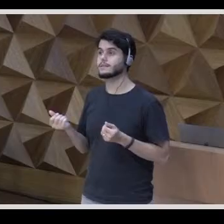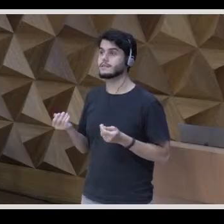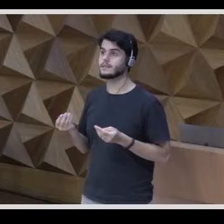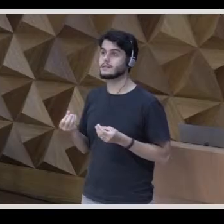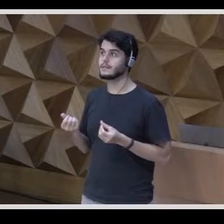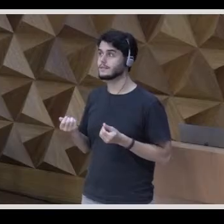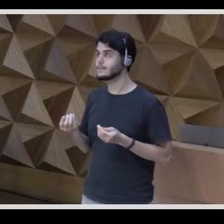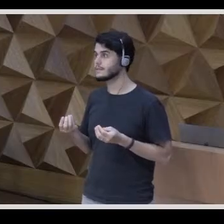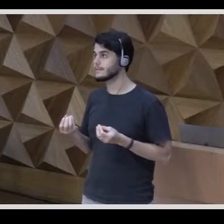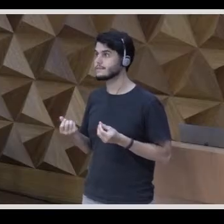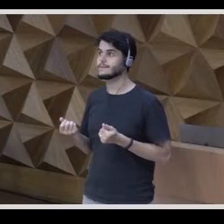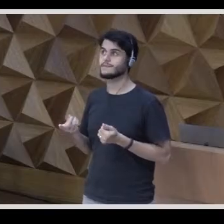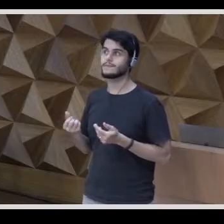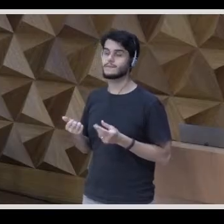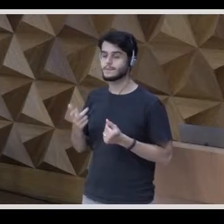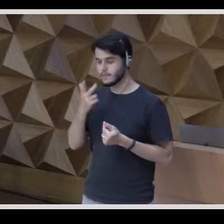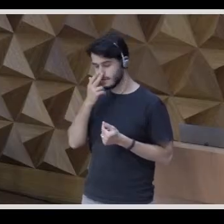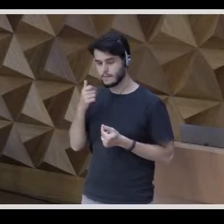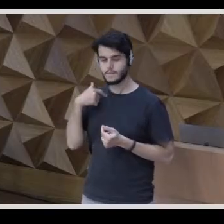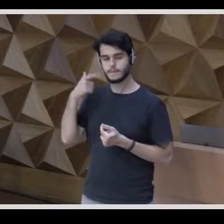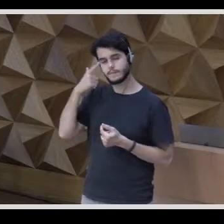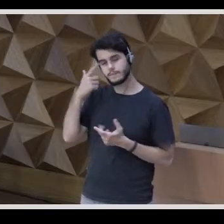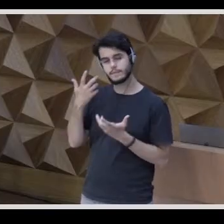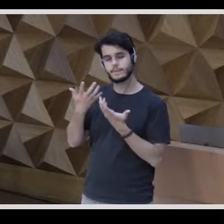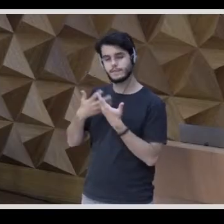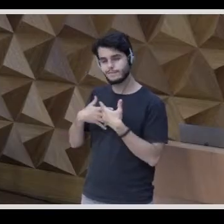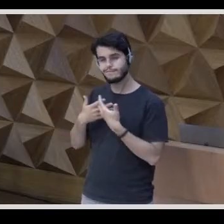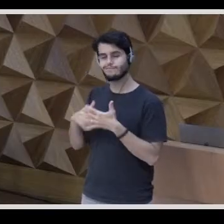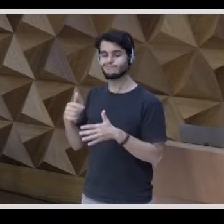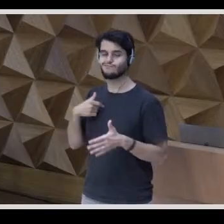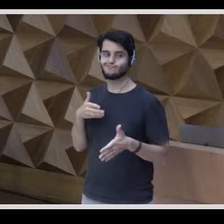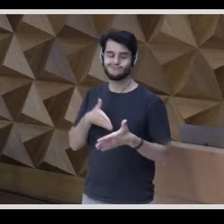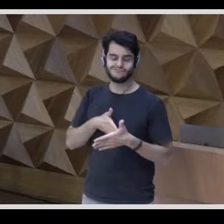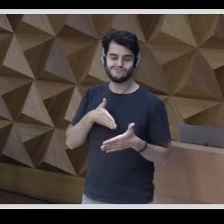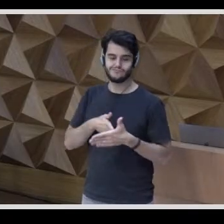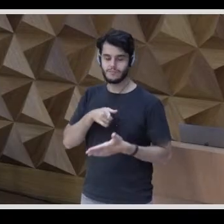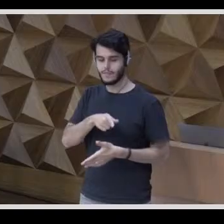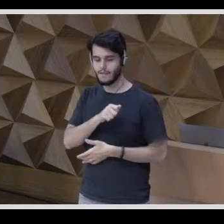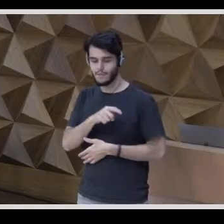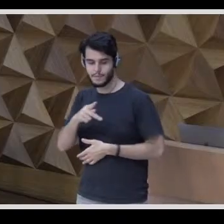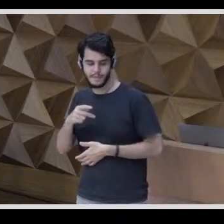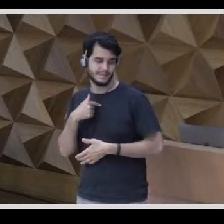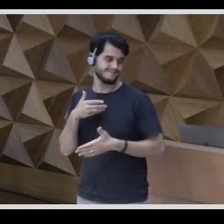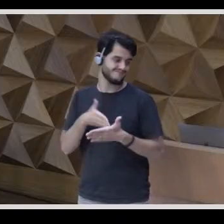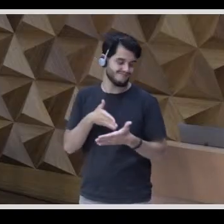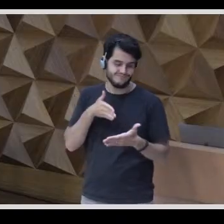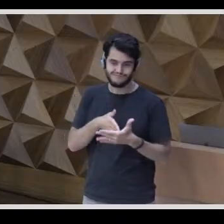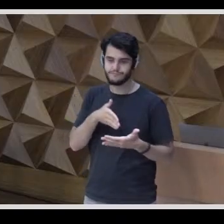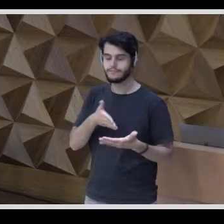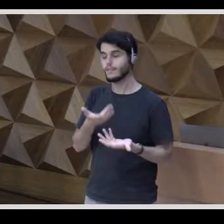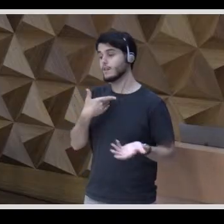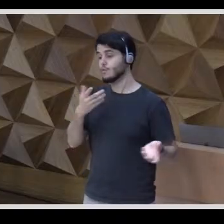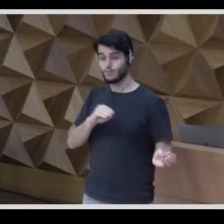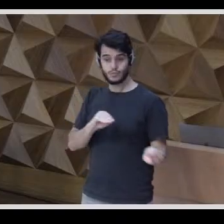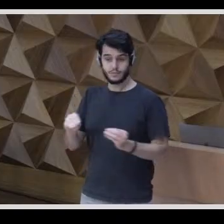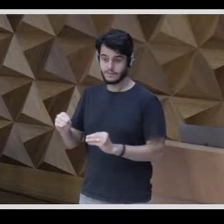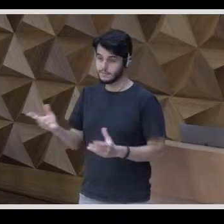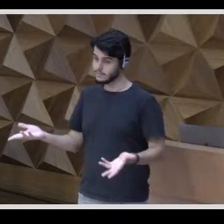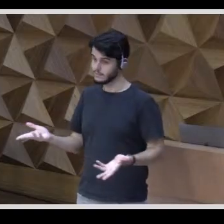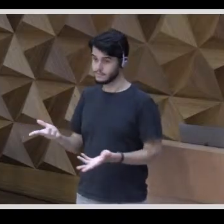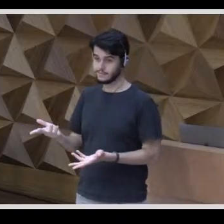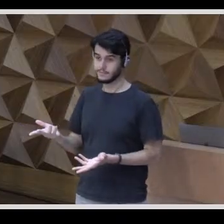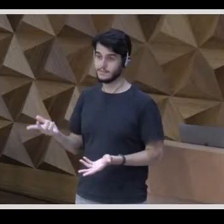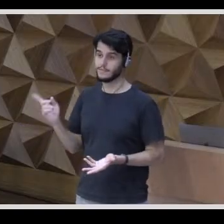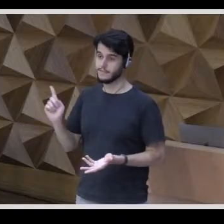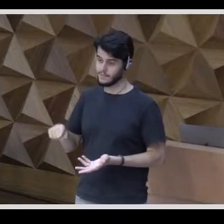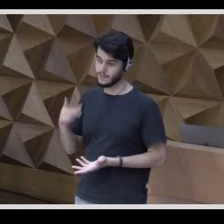because we're sort of locked in or we're trapped into it. And that's exactly the example of, you know, it's the wrong humans in the loop. It's not that there aren't humans in the loop,